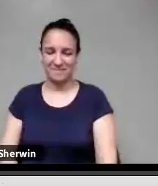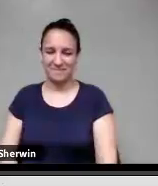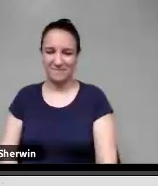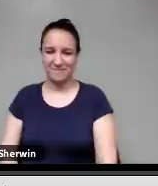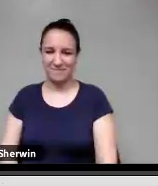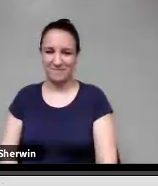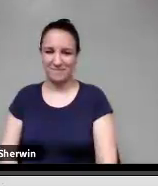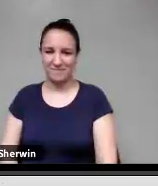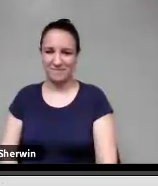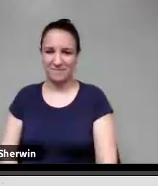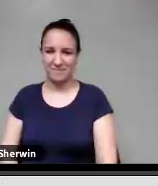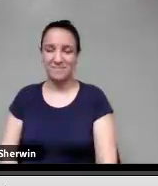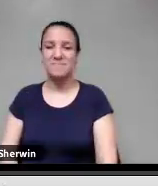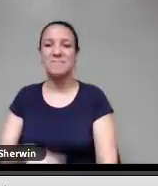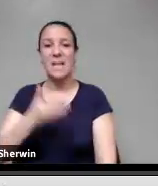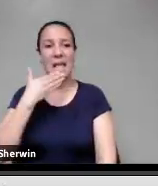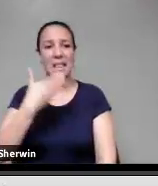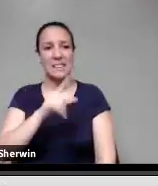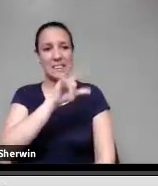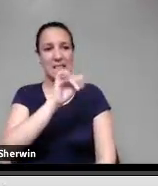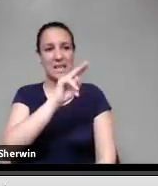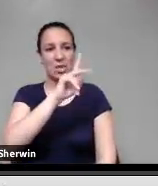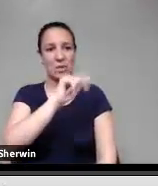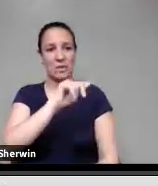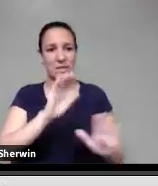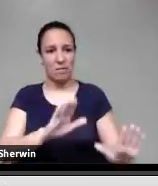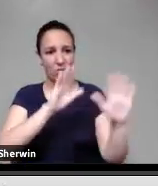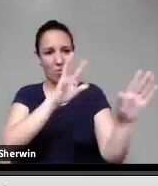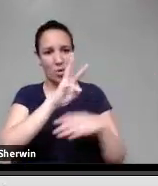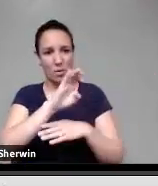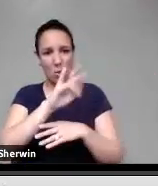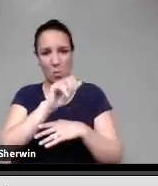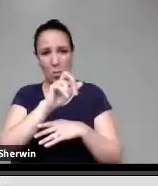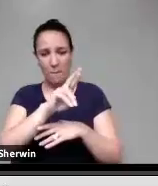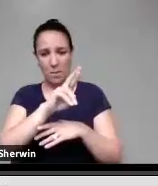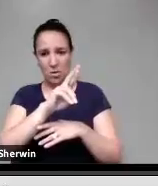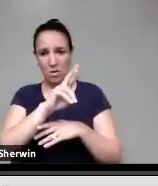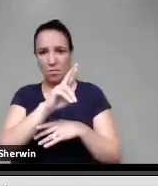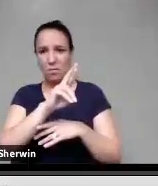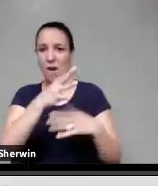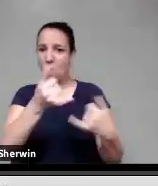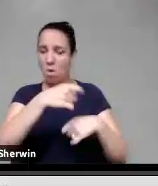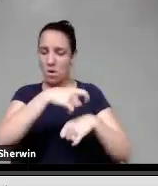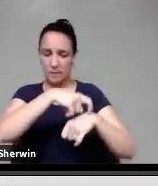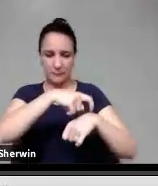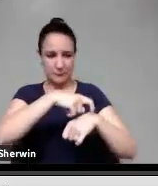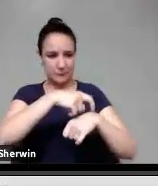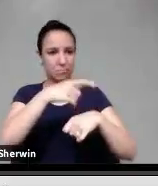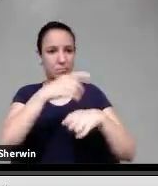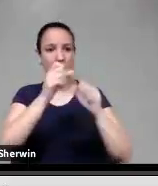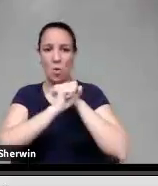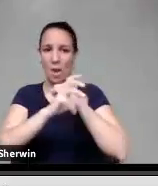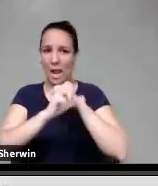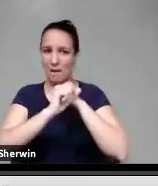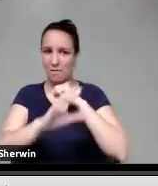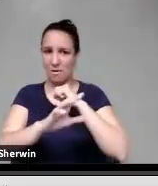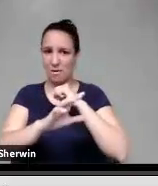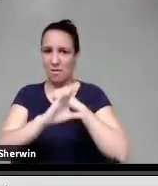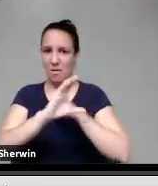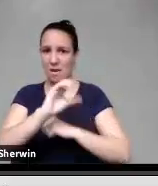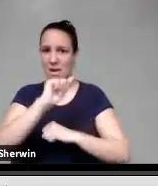And thank you, Linda, for a wonderful webinar. I would like to take this opportunity to advertise the capstone event of the